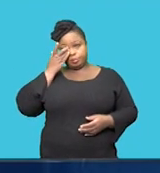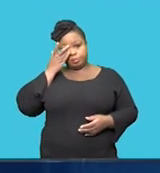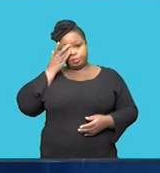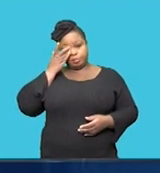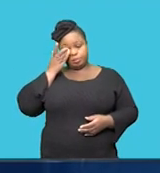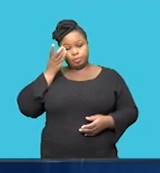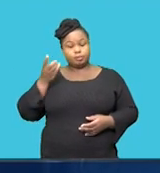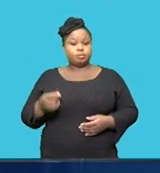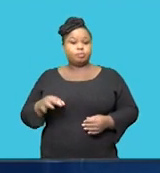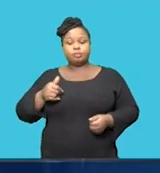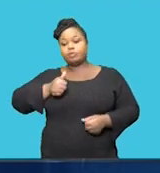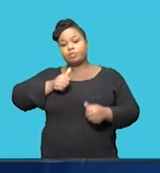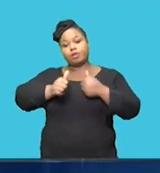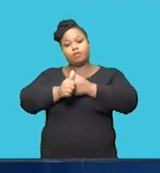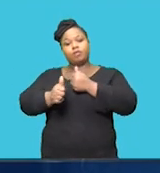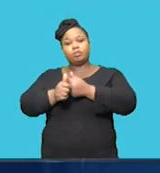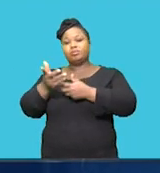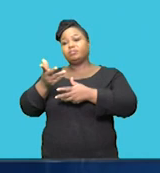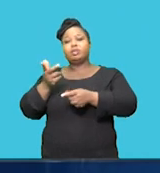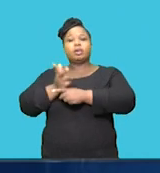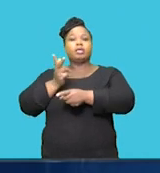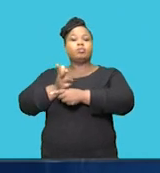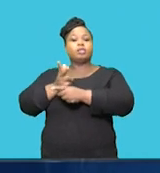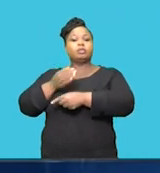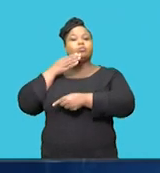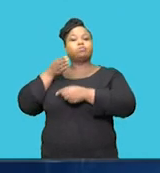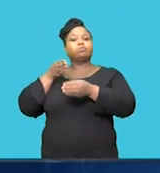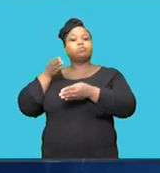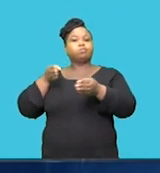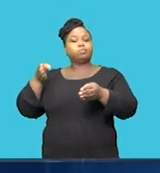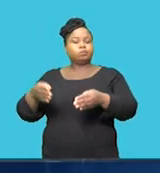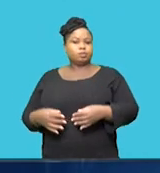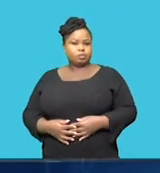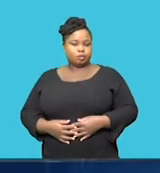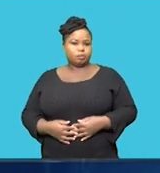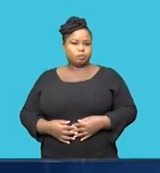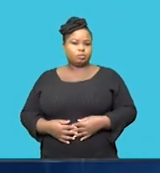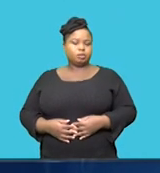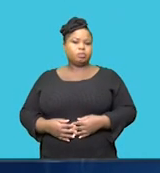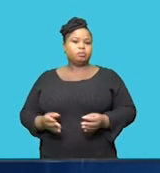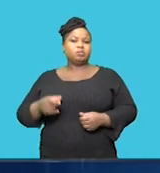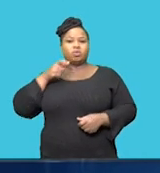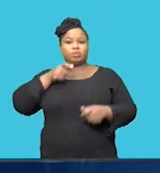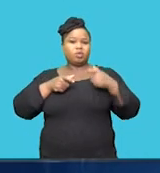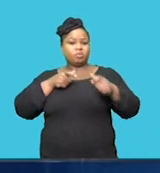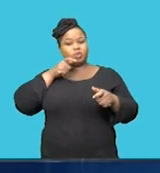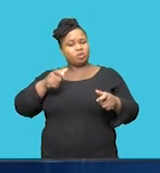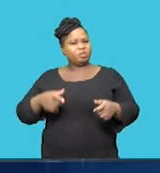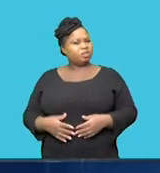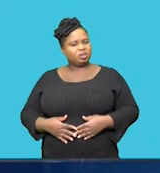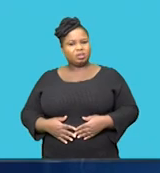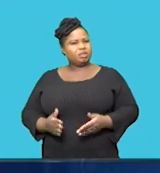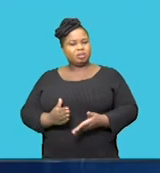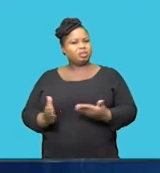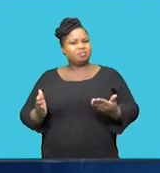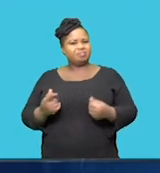dancing to the tune of the cameras that are before them, making utterances that are really not working in